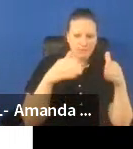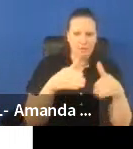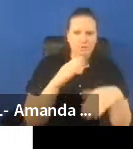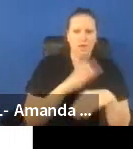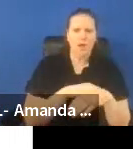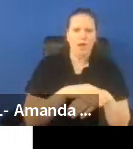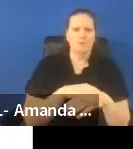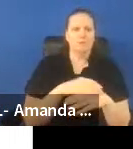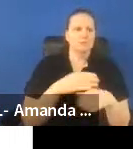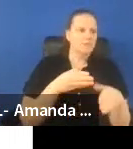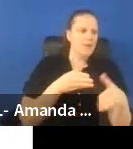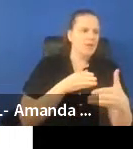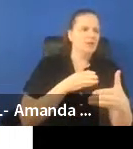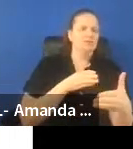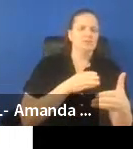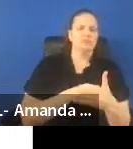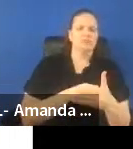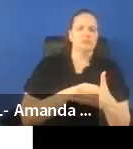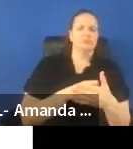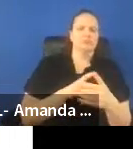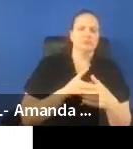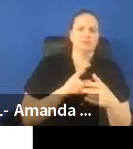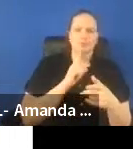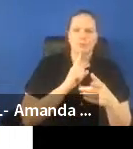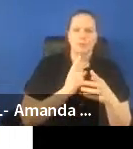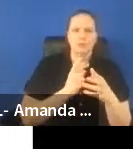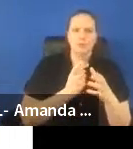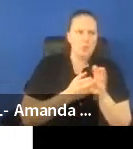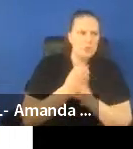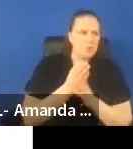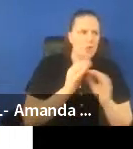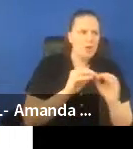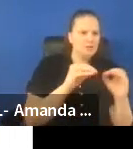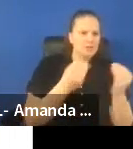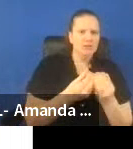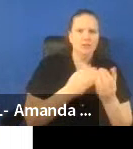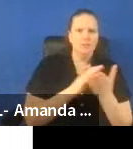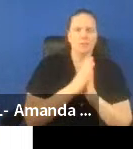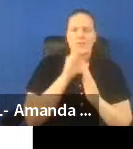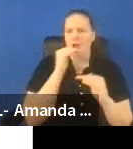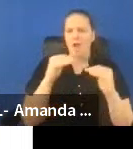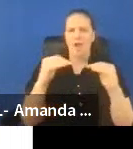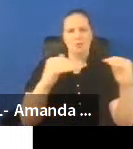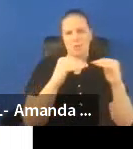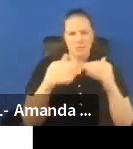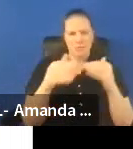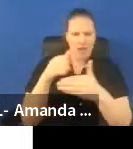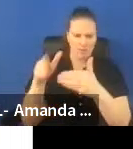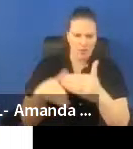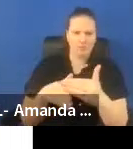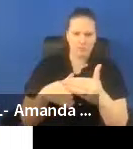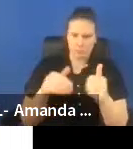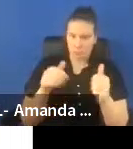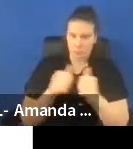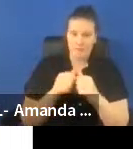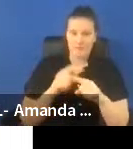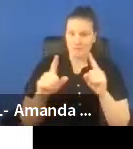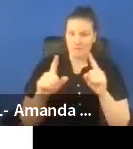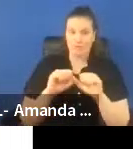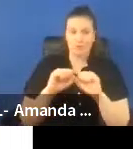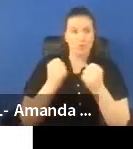biases kind of permeate through organizations and lead to inequitable outcomes across different